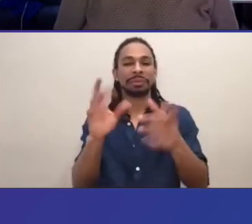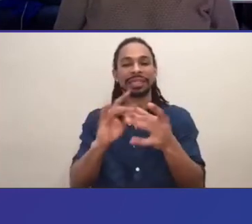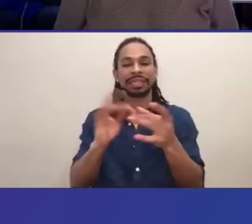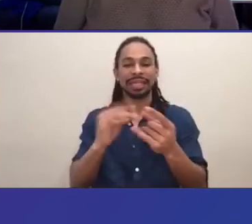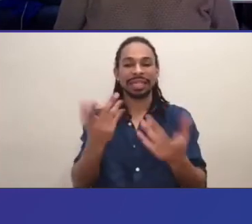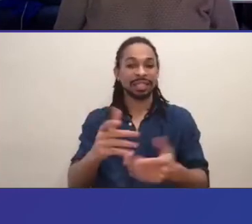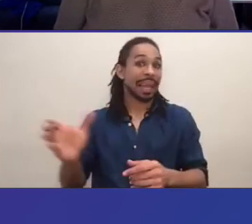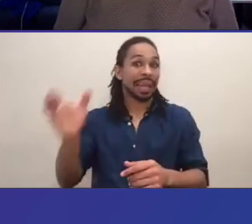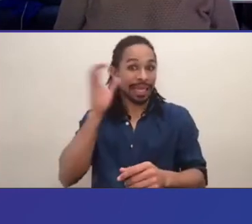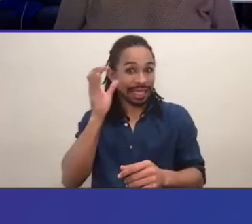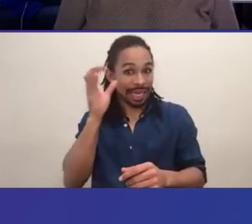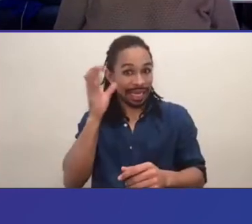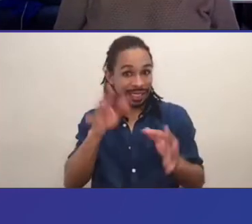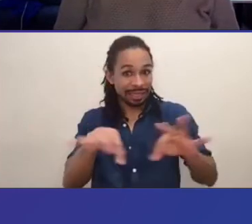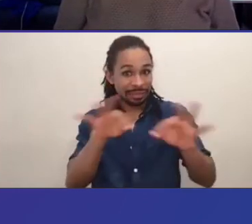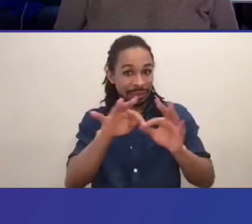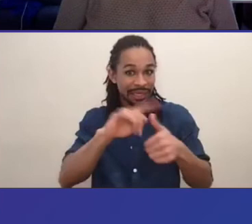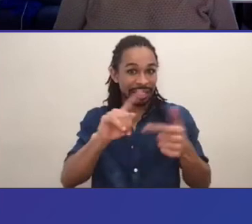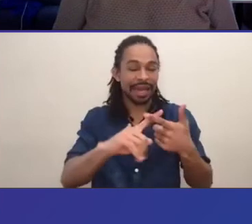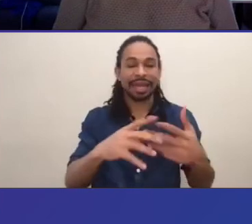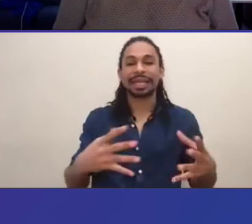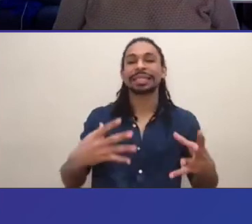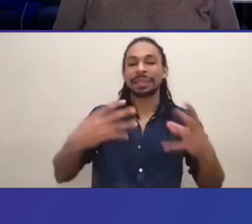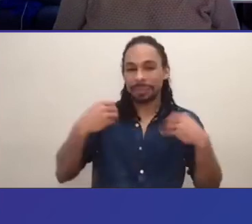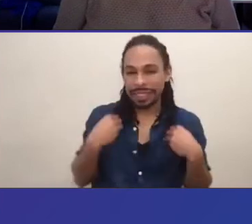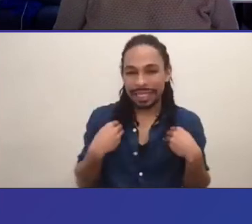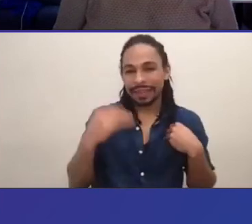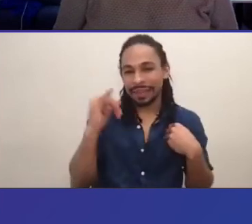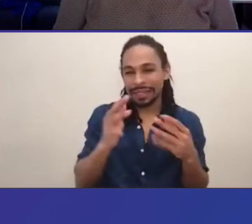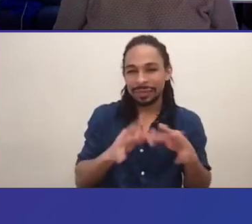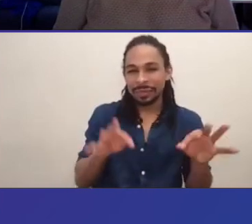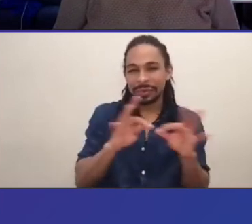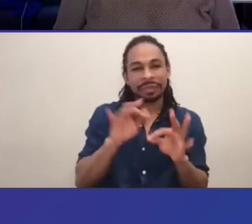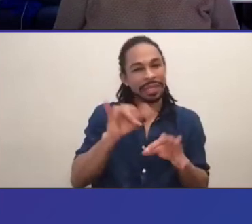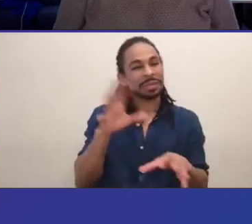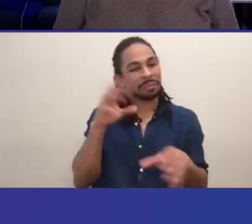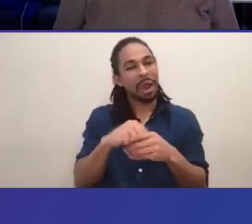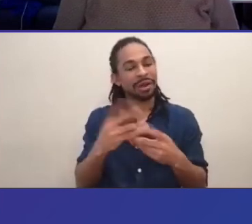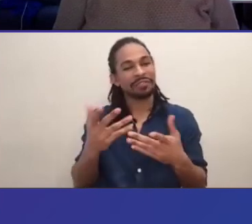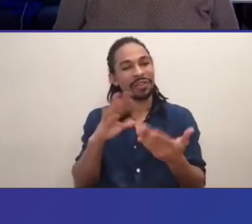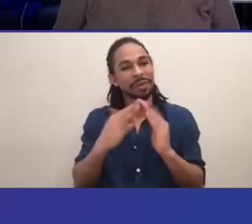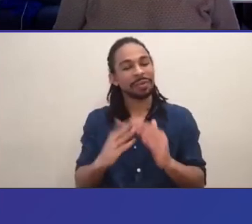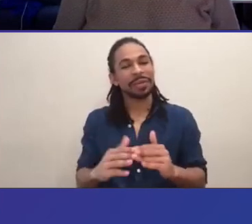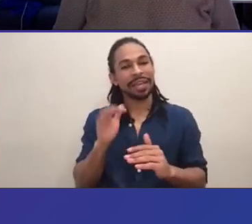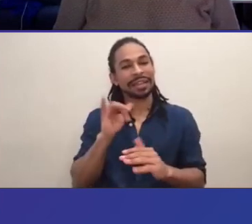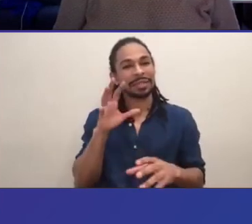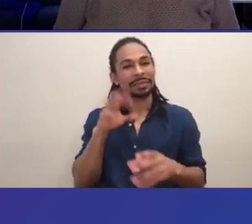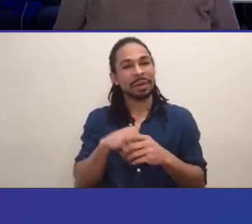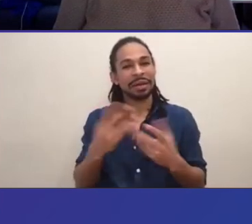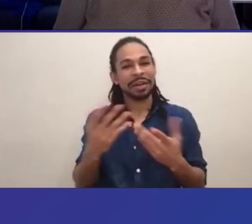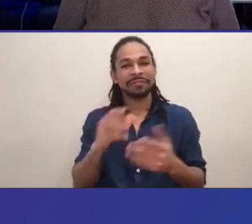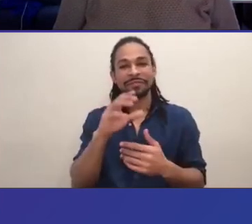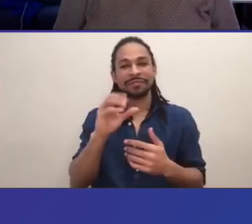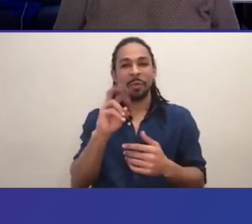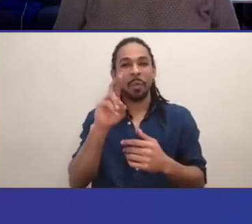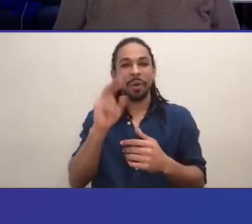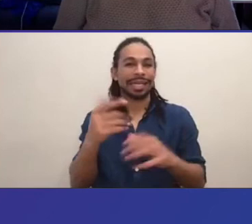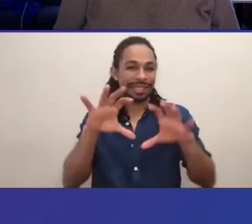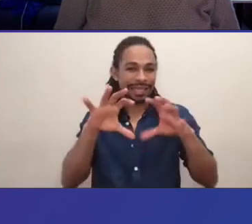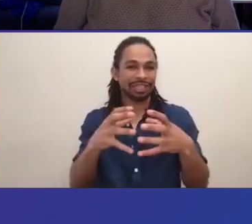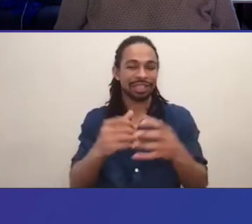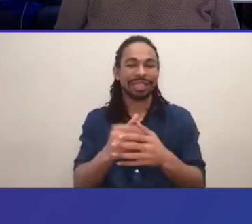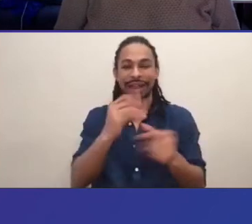and real, and accepting that that is part of a community, that is part of organization, is